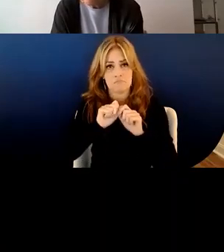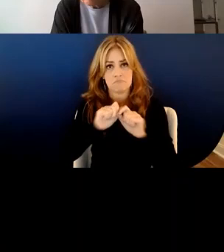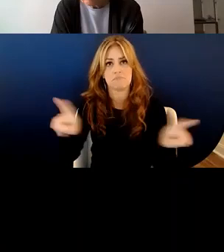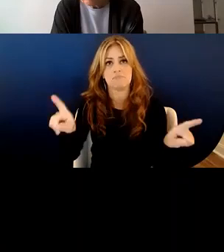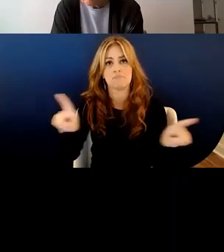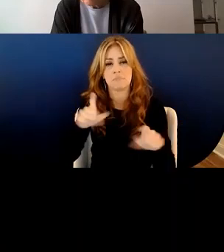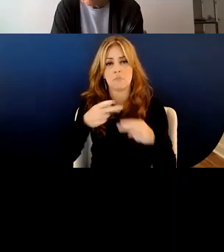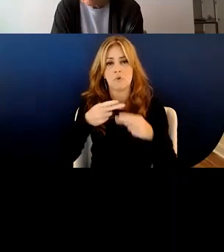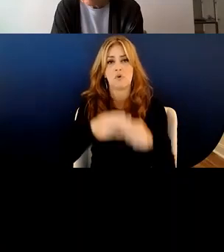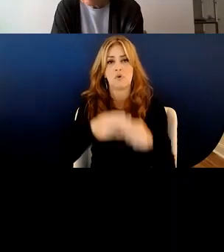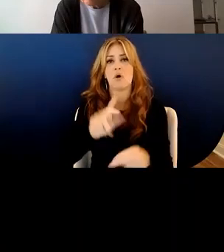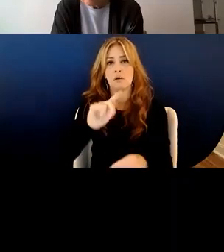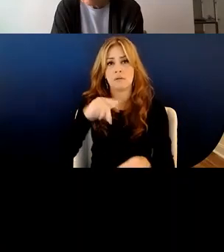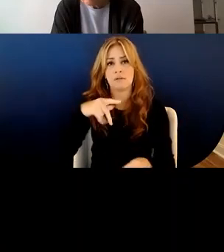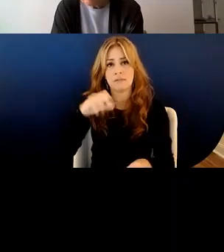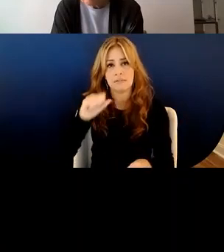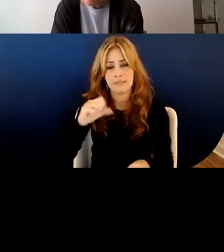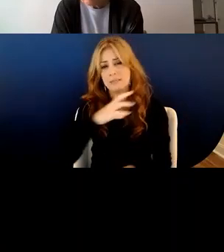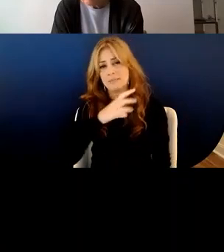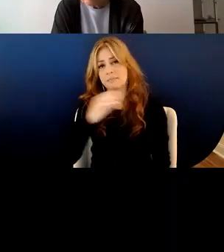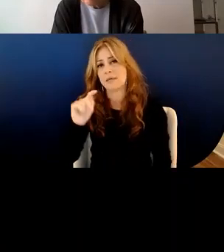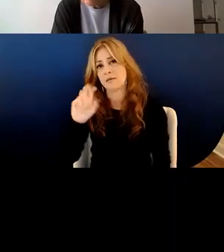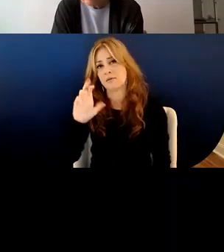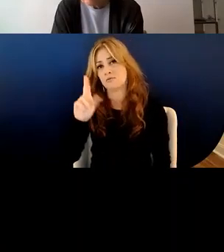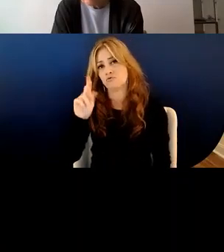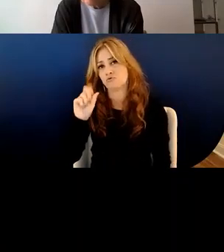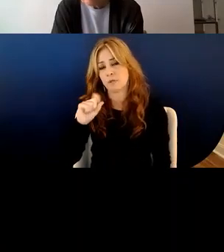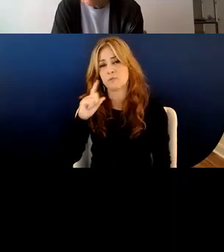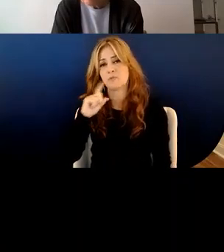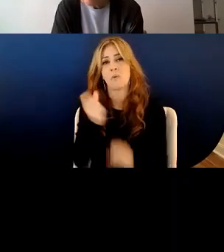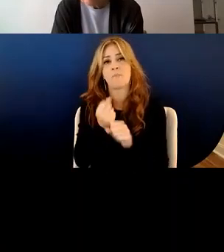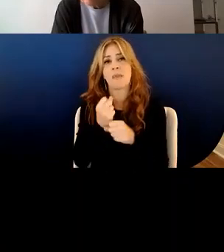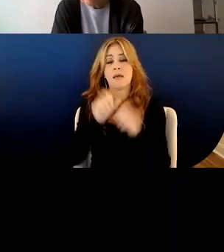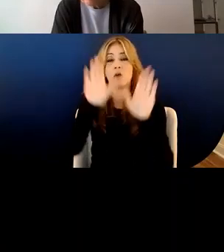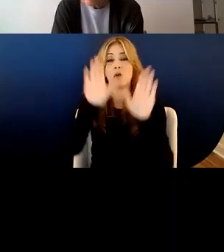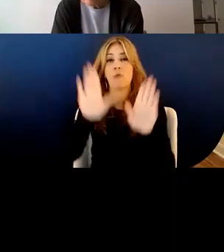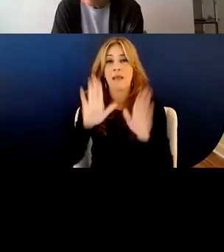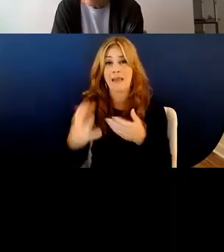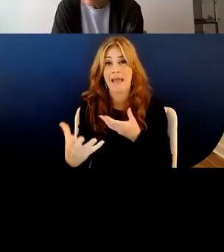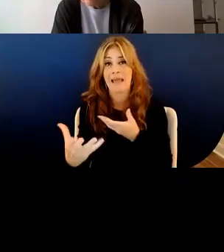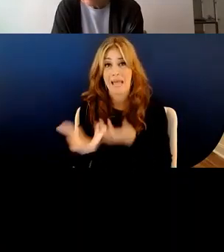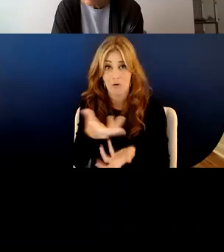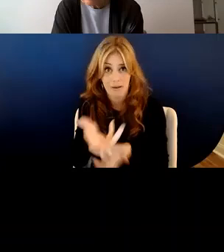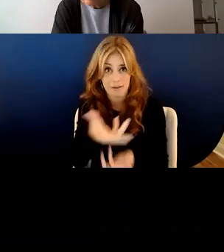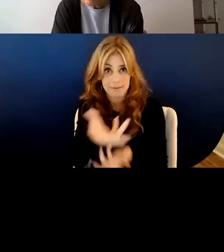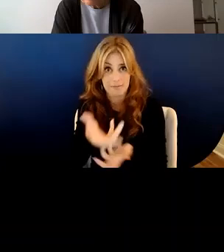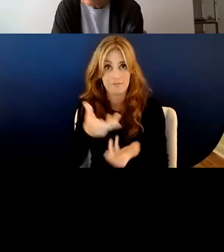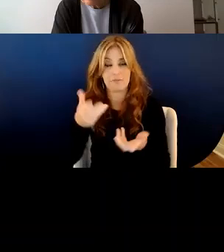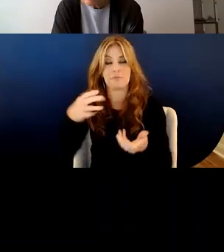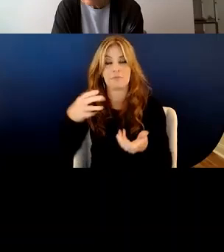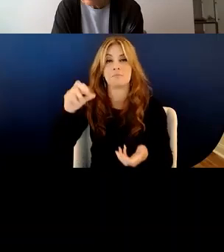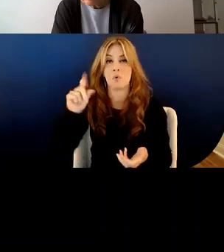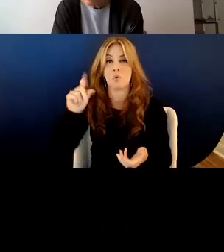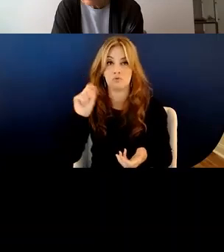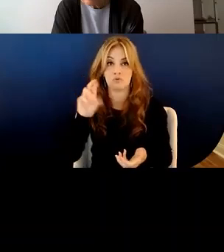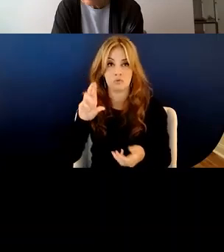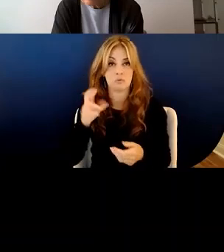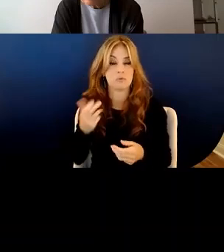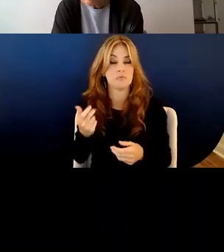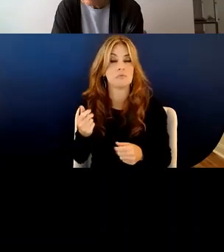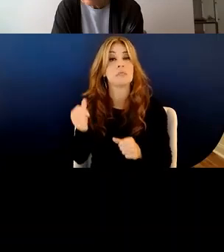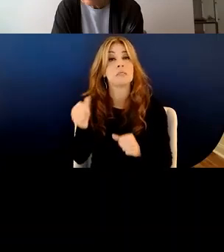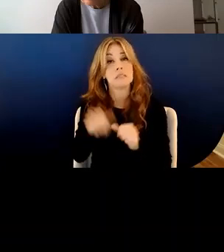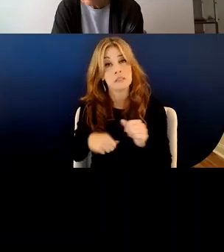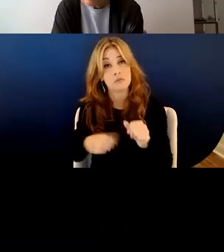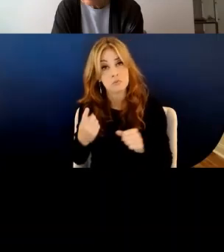and Tricks for Making a Great Interactive Presentation. And in each of them, we take up